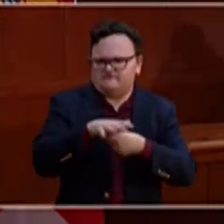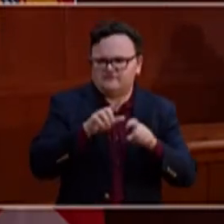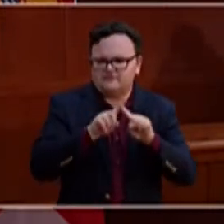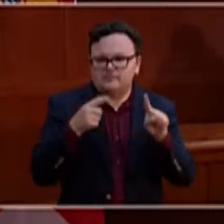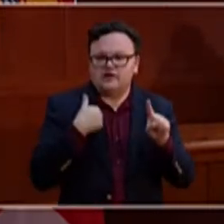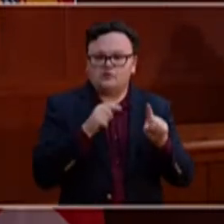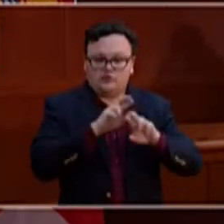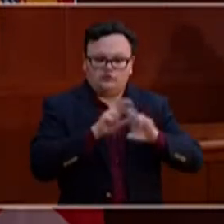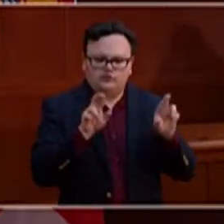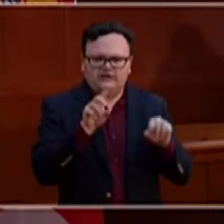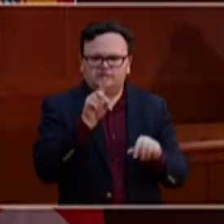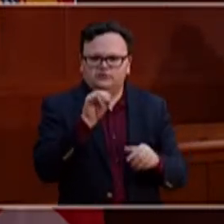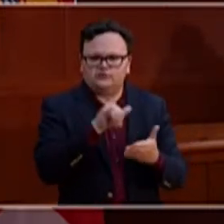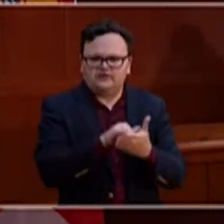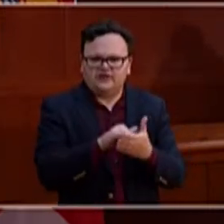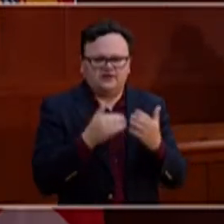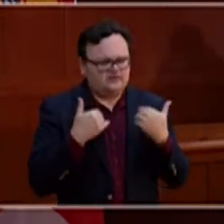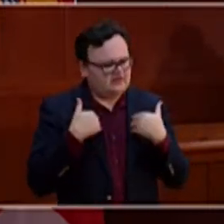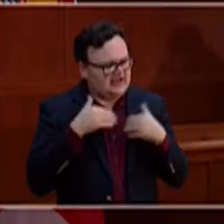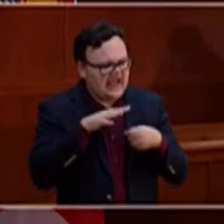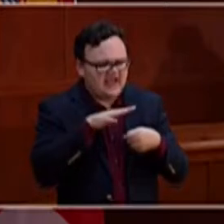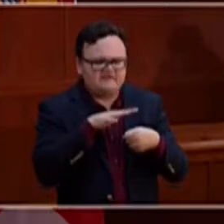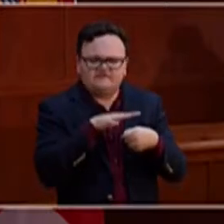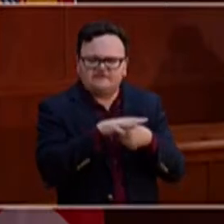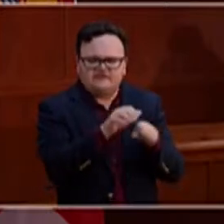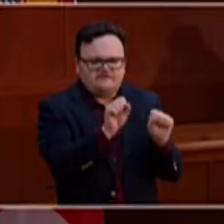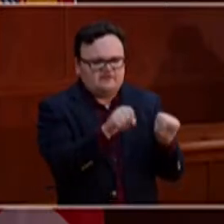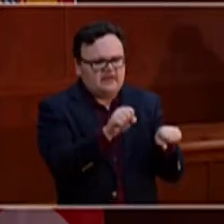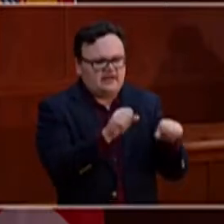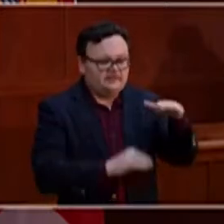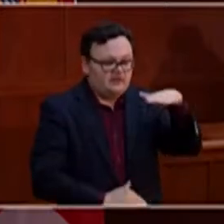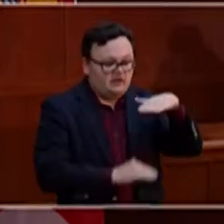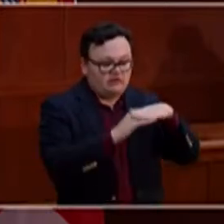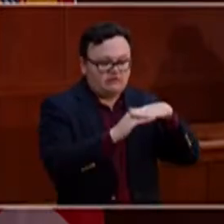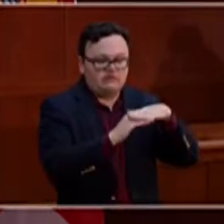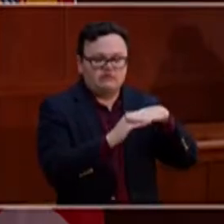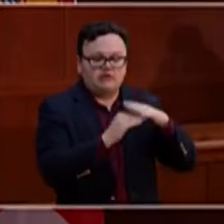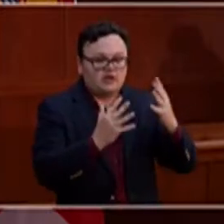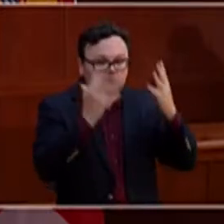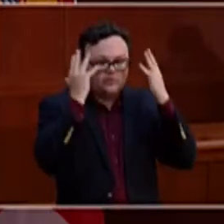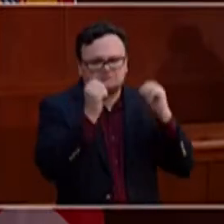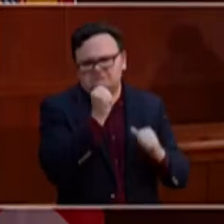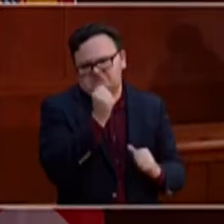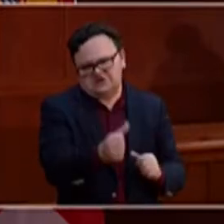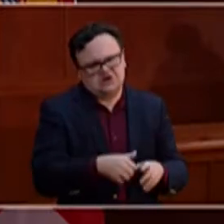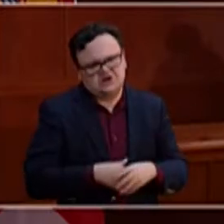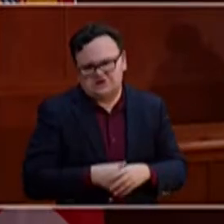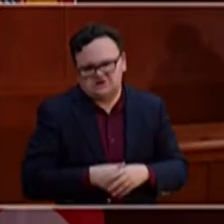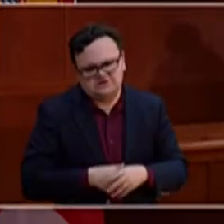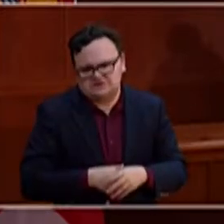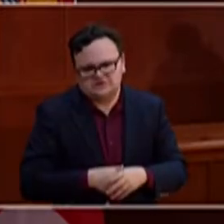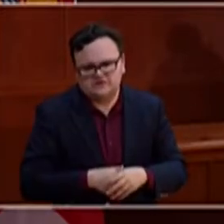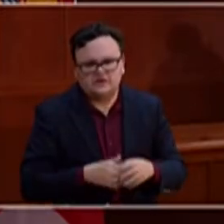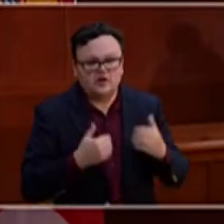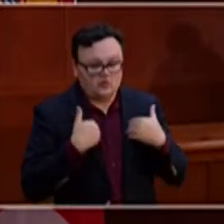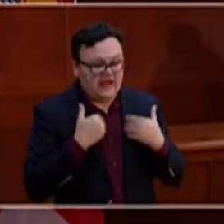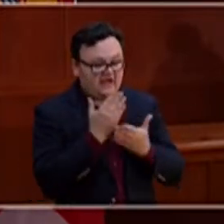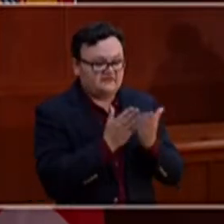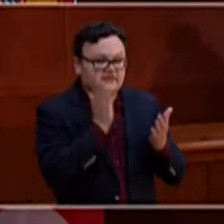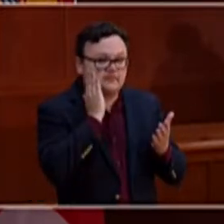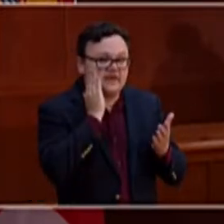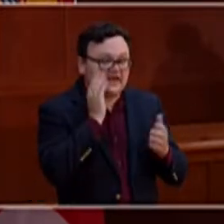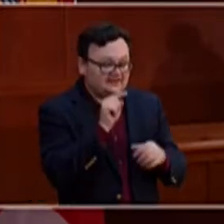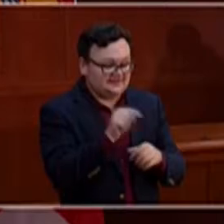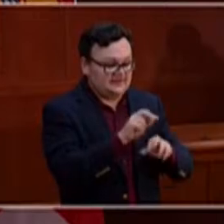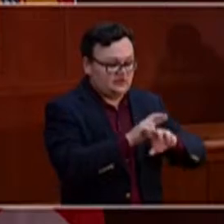So today we have capacity, and we have other beds that can be converted into ICU and PCU beds should we need more.